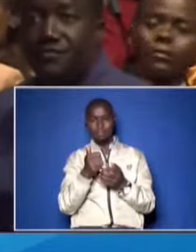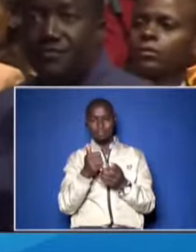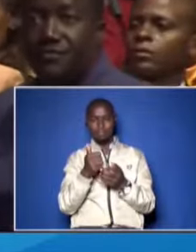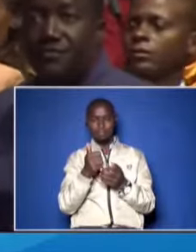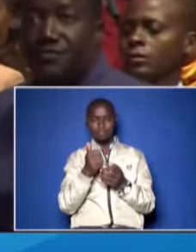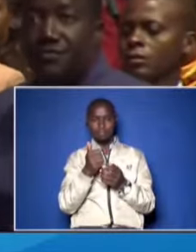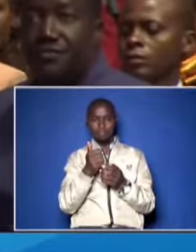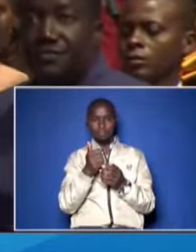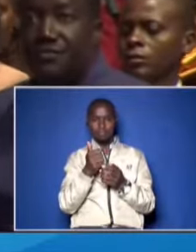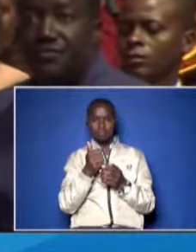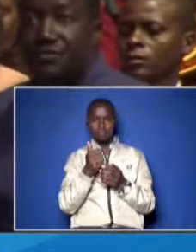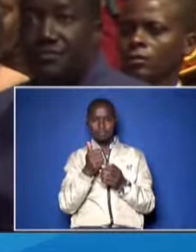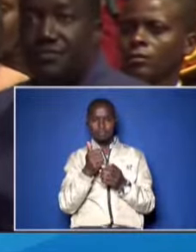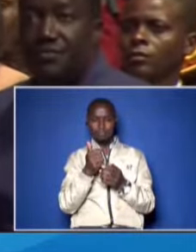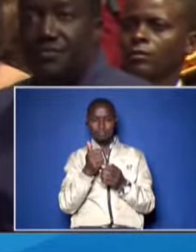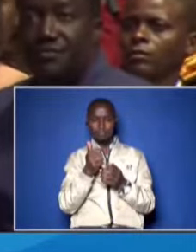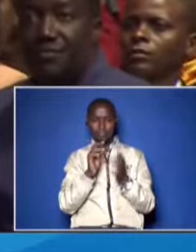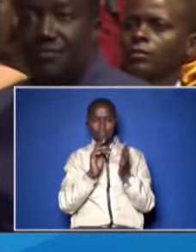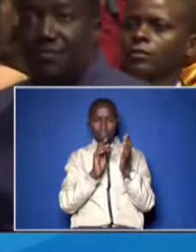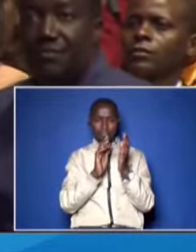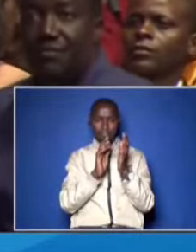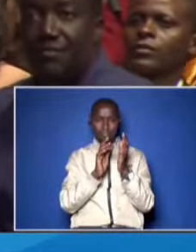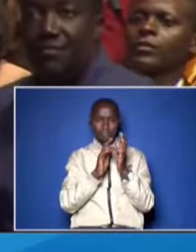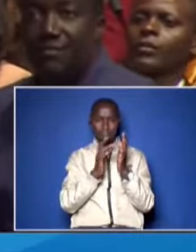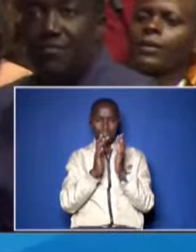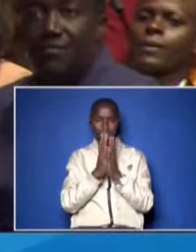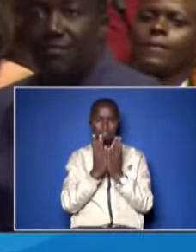their books contain zero